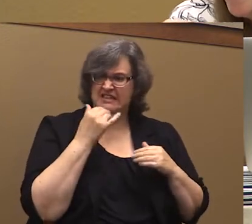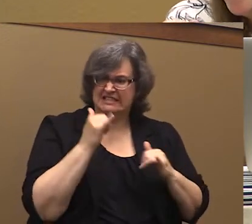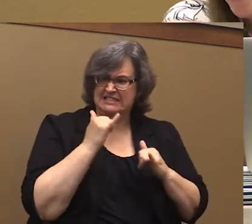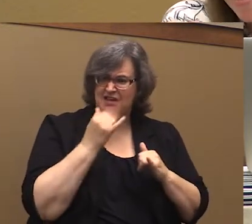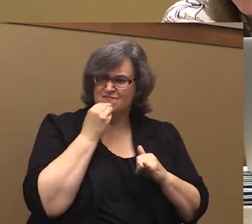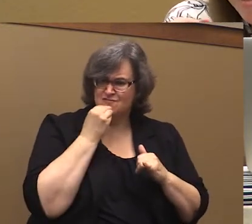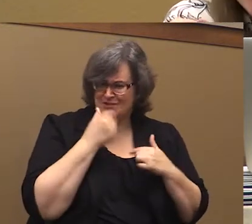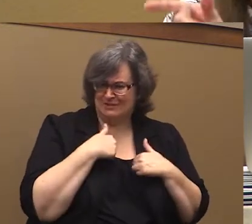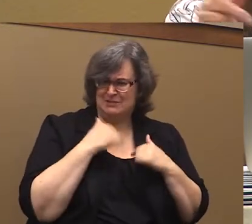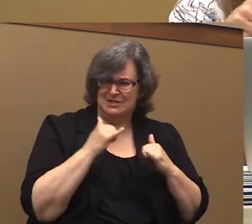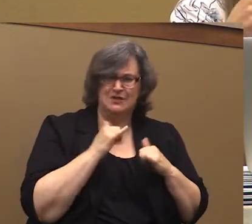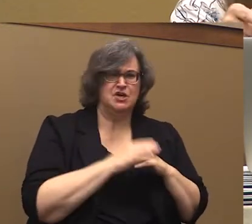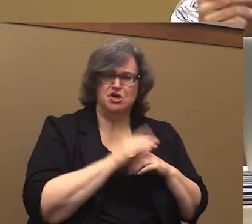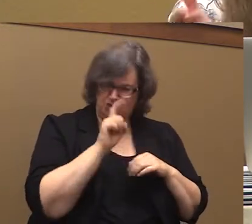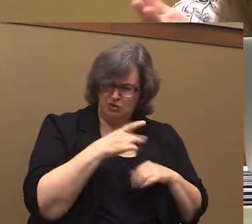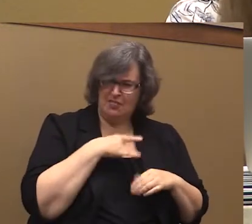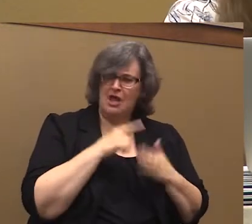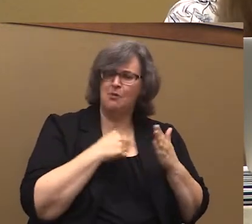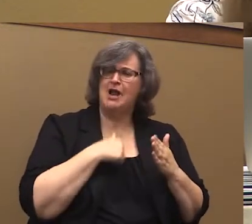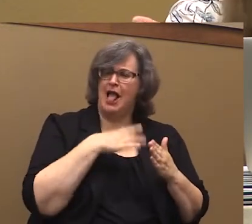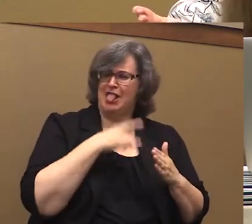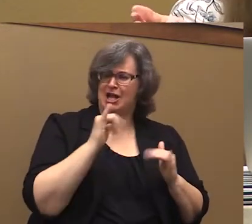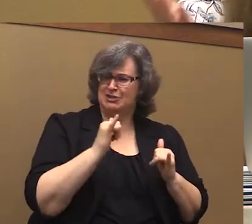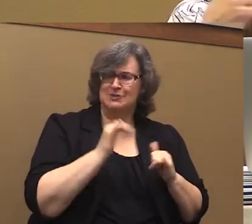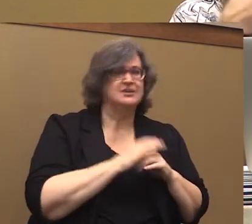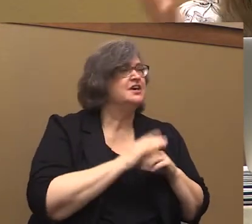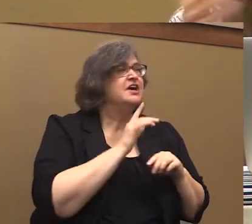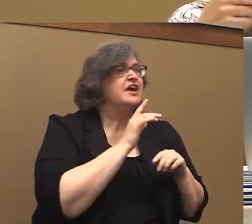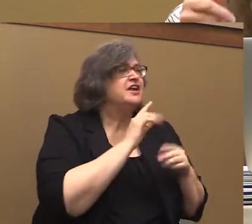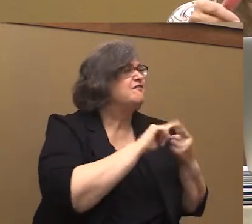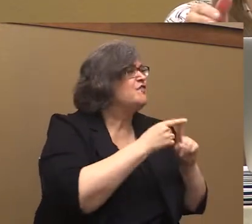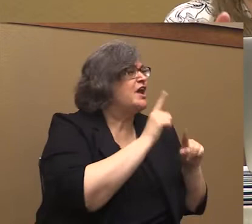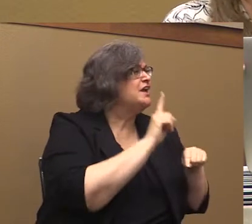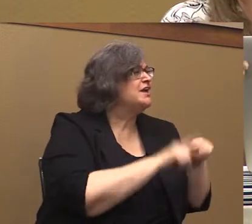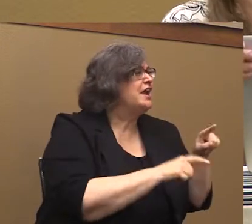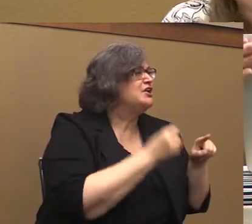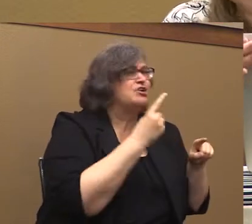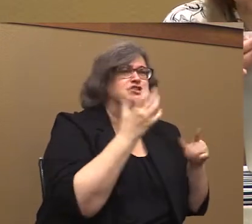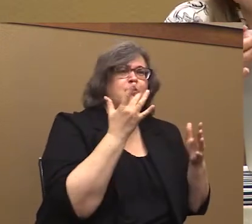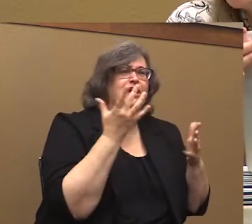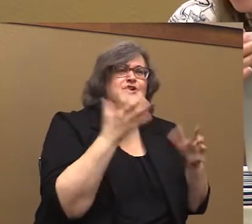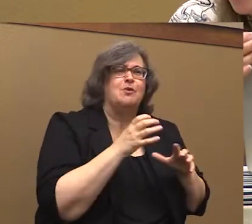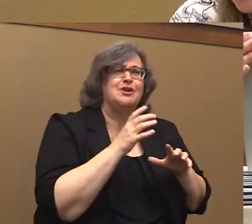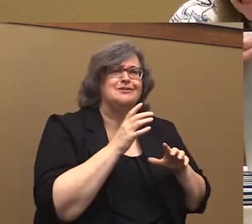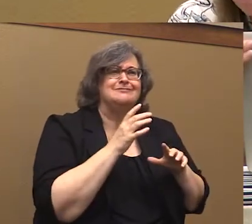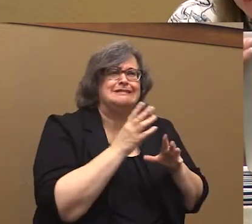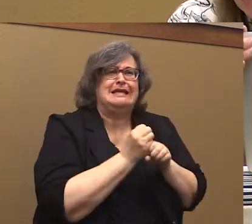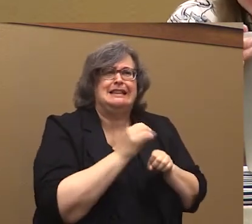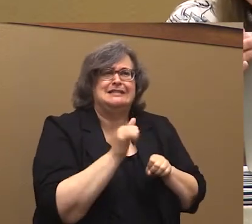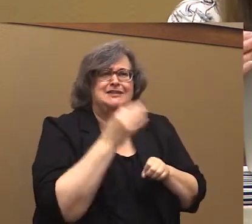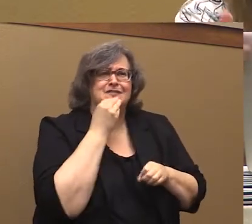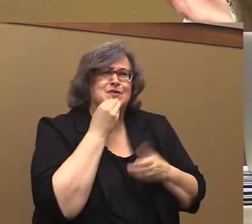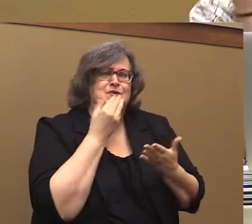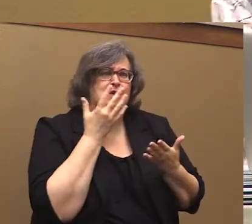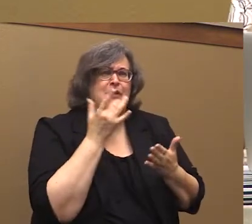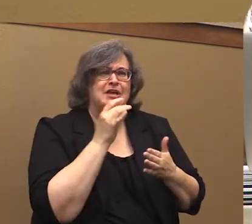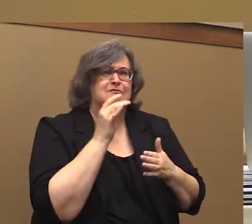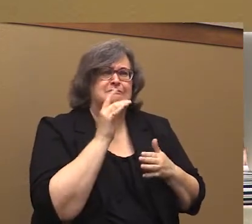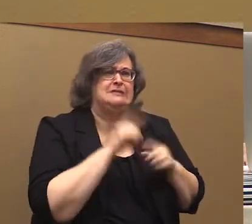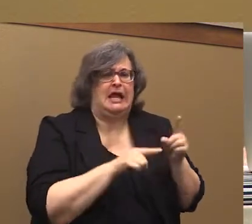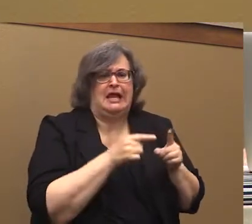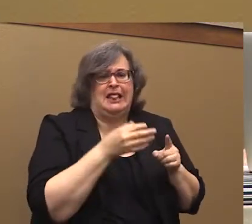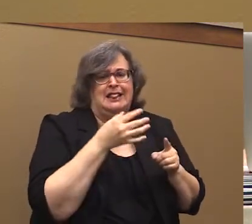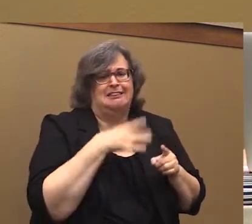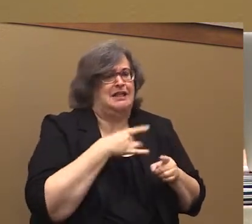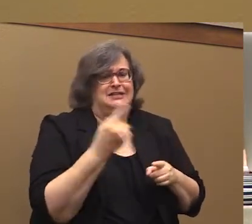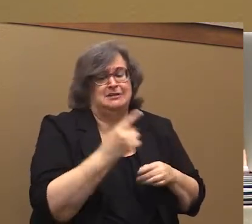want? That you should like what they like and can't really understand why you do or do not like something. But,